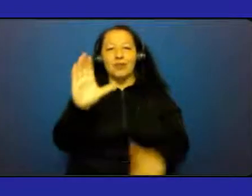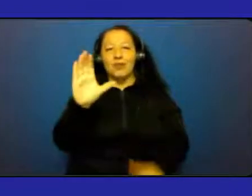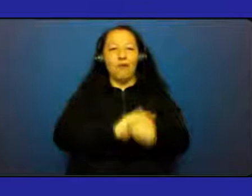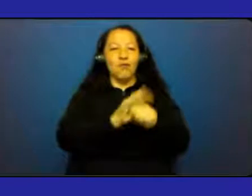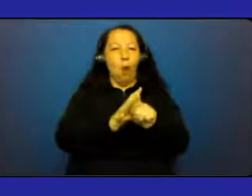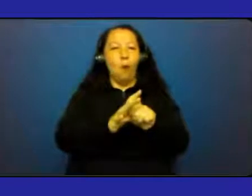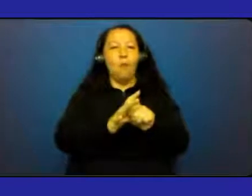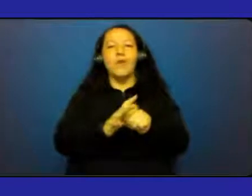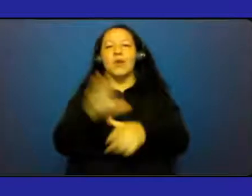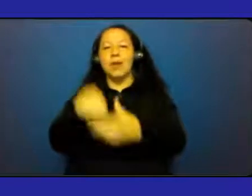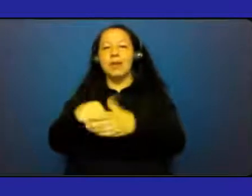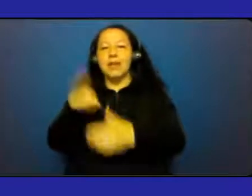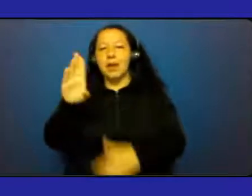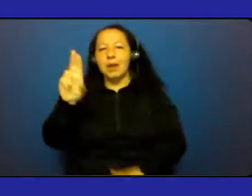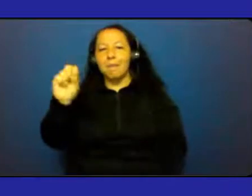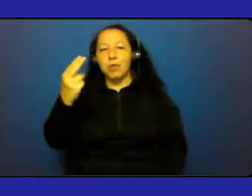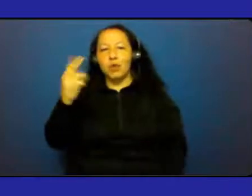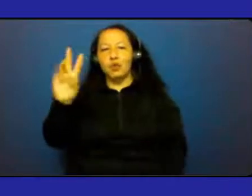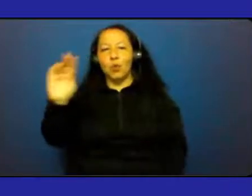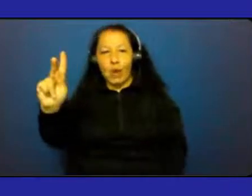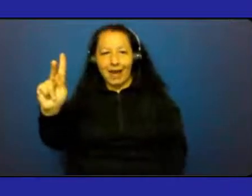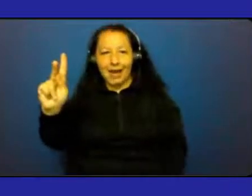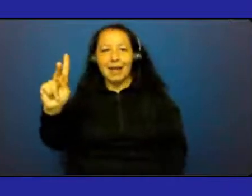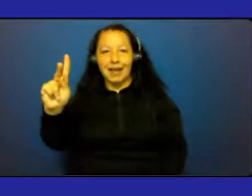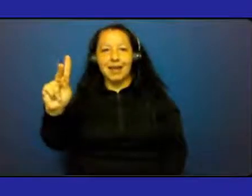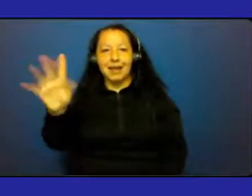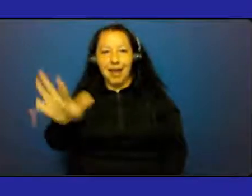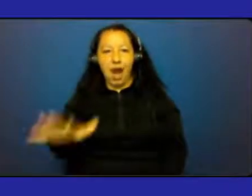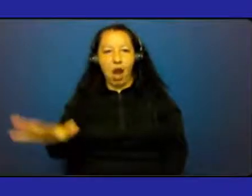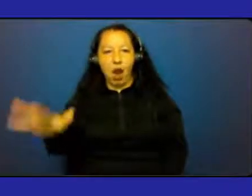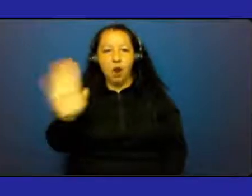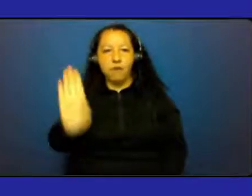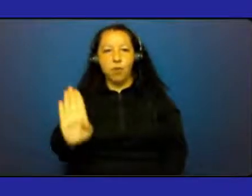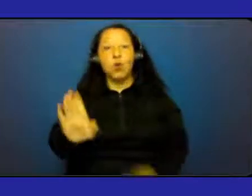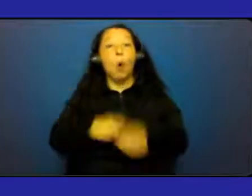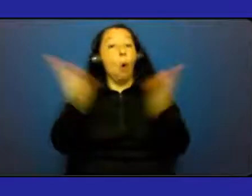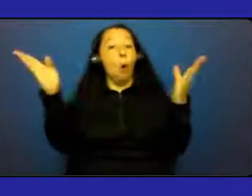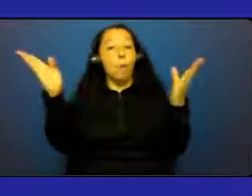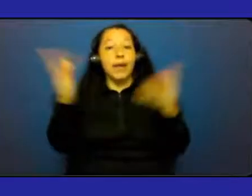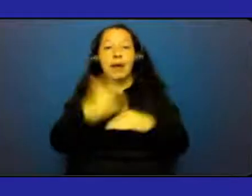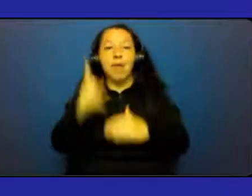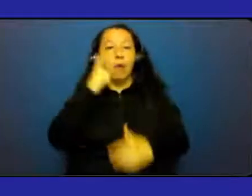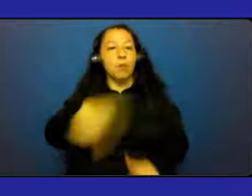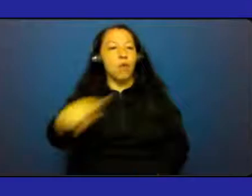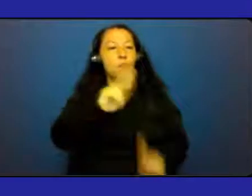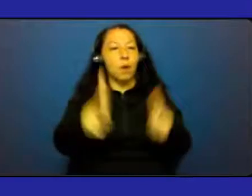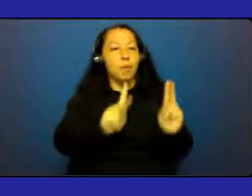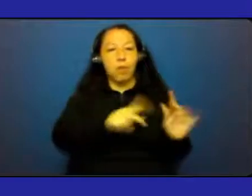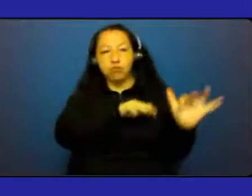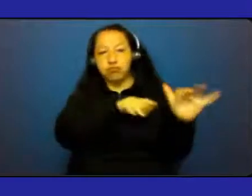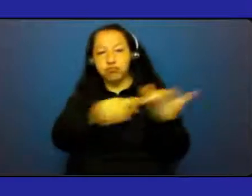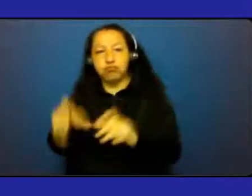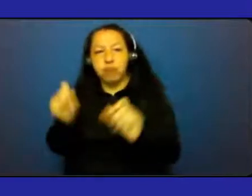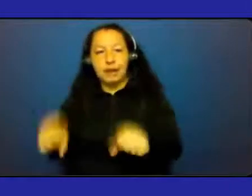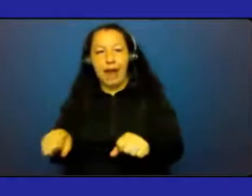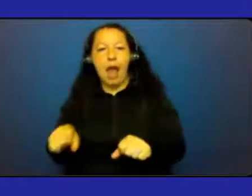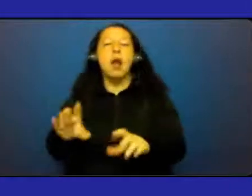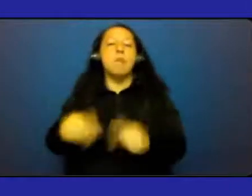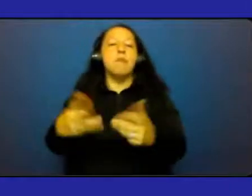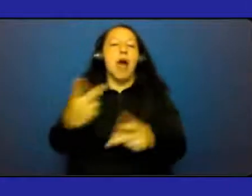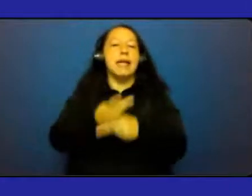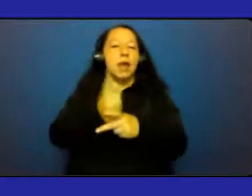of Brooklyn, which is now open and available to people for providing care for people who have long